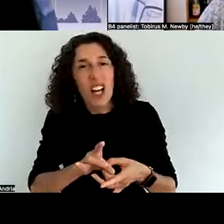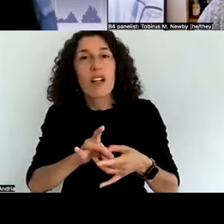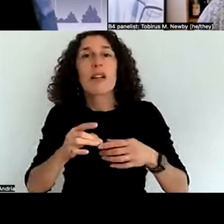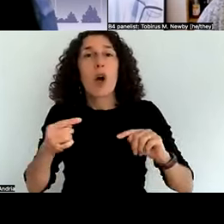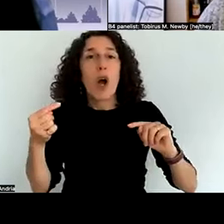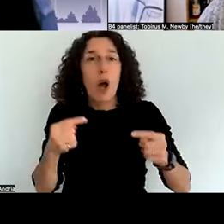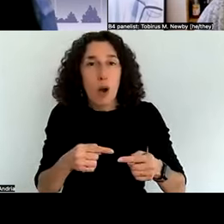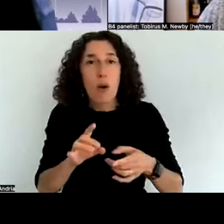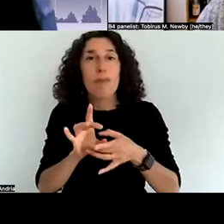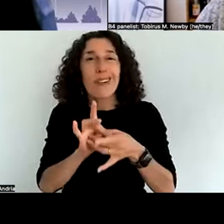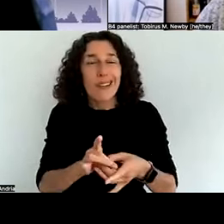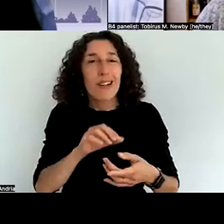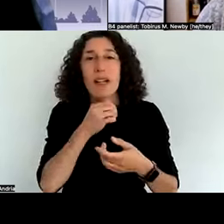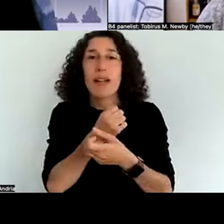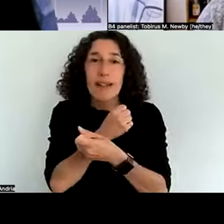And so